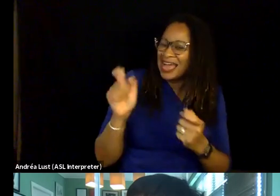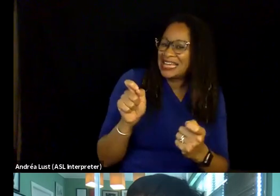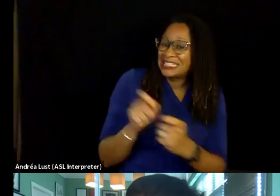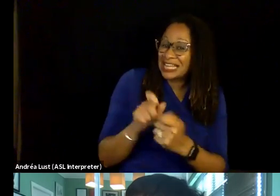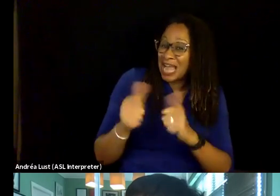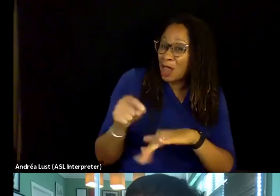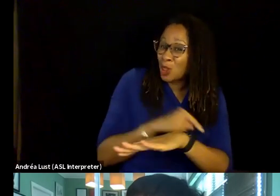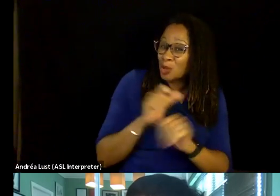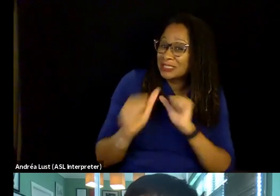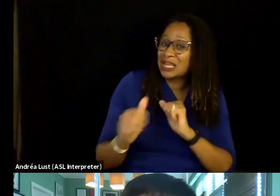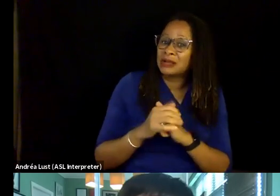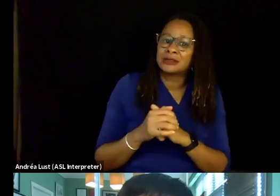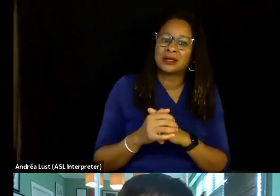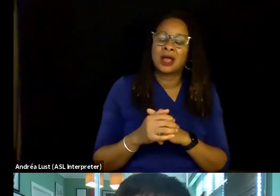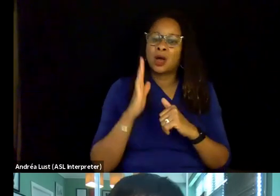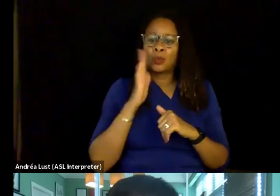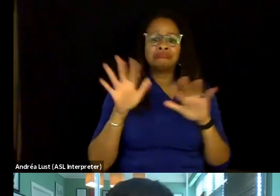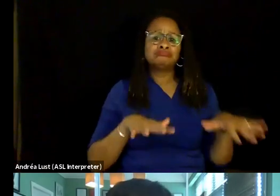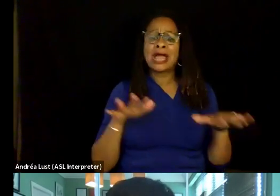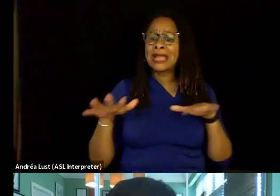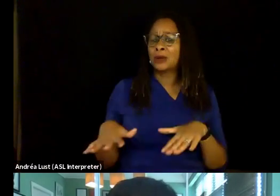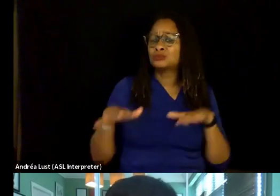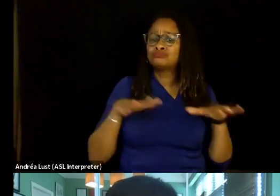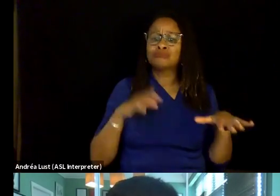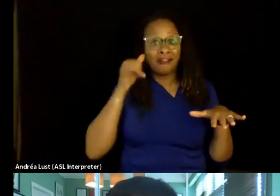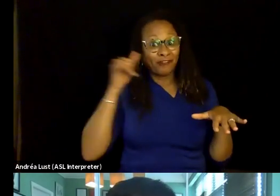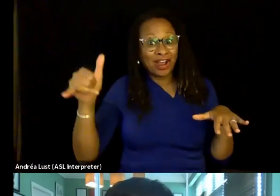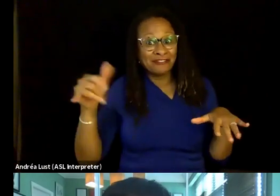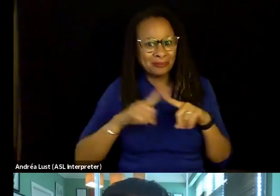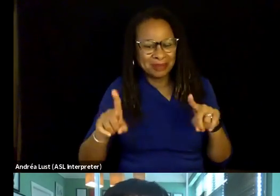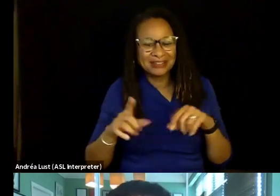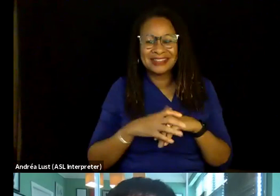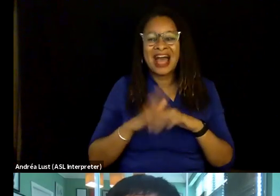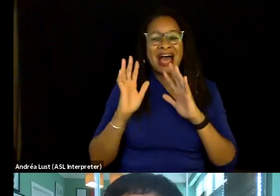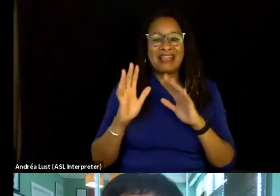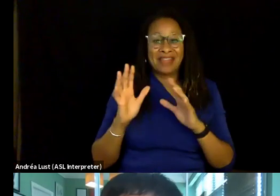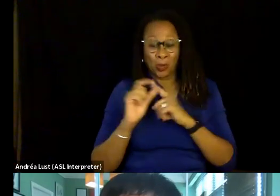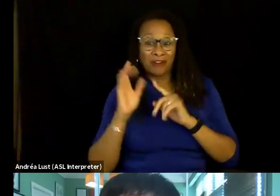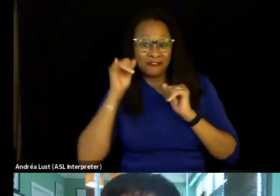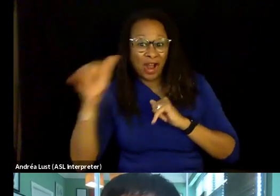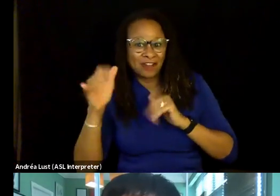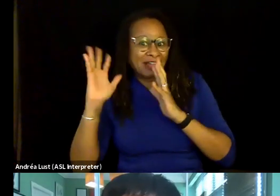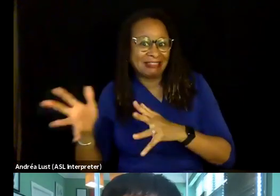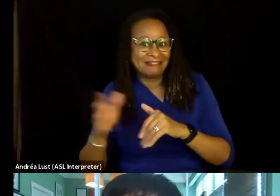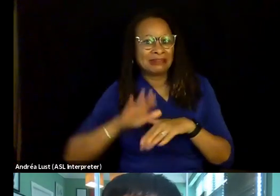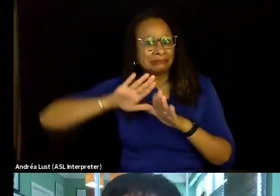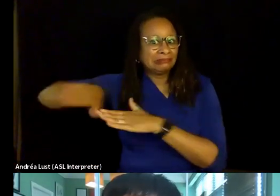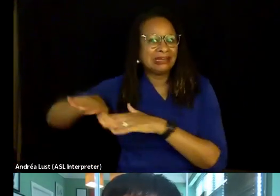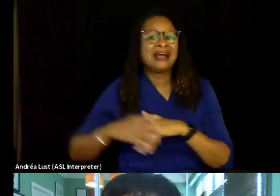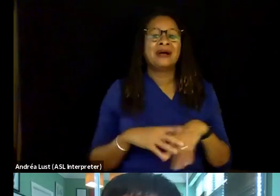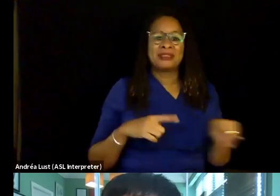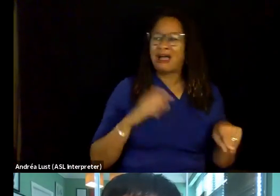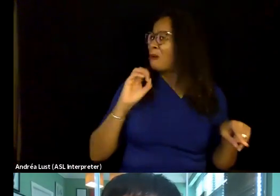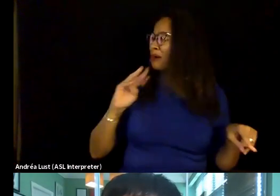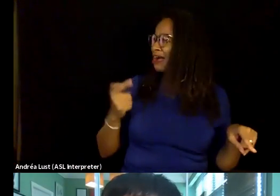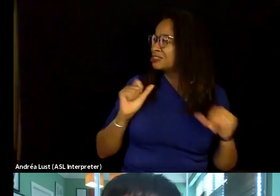we're gonna stay. I'm just gonna say, we'll hang out forever. But you know, I leave the forever out. Then they realize, oh my God, it's forever. So there